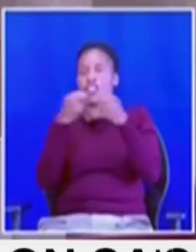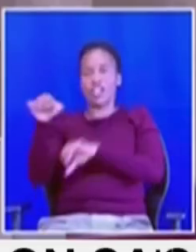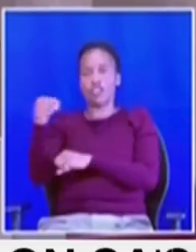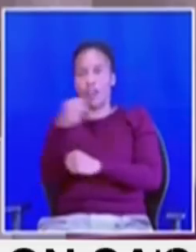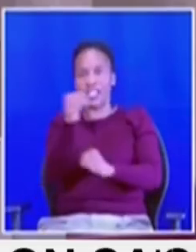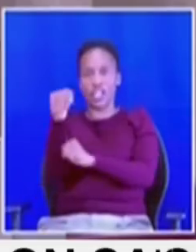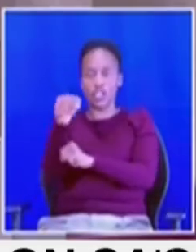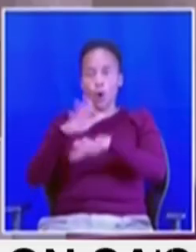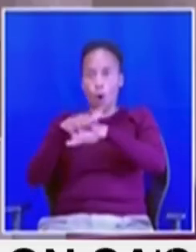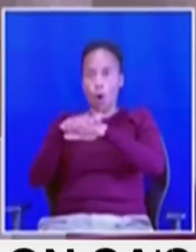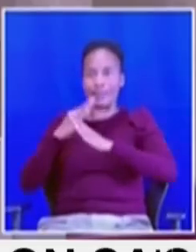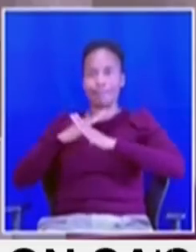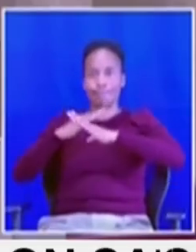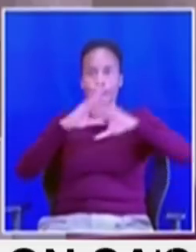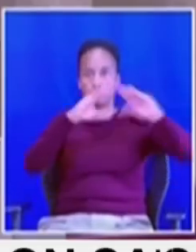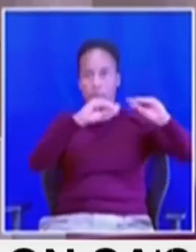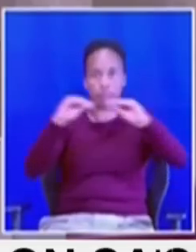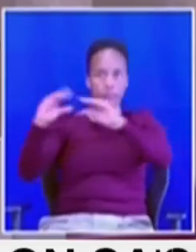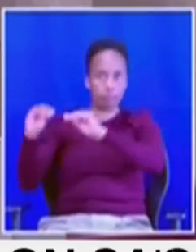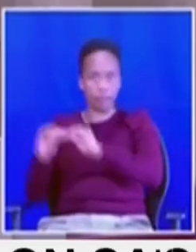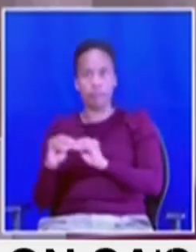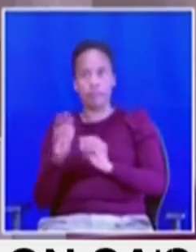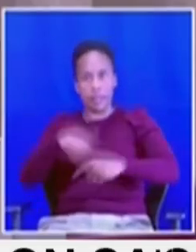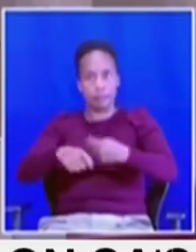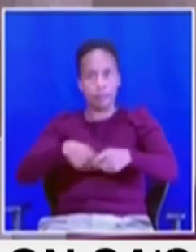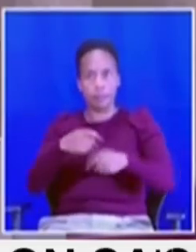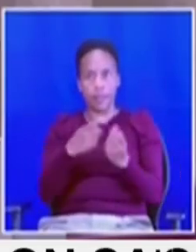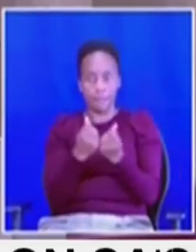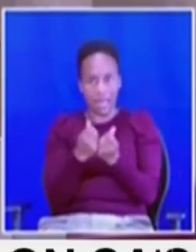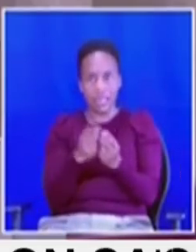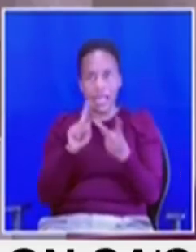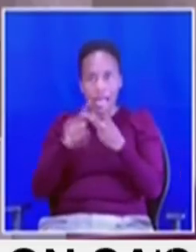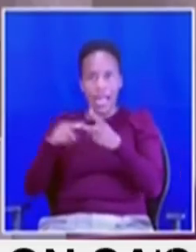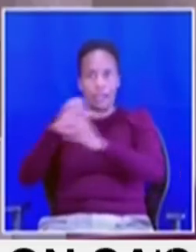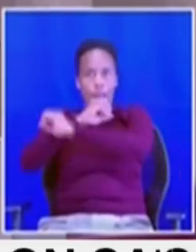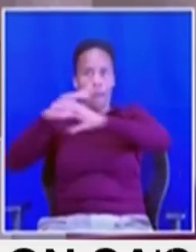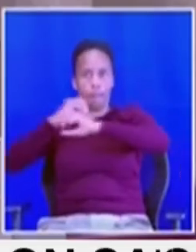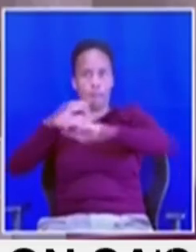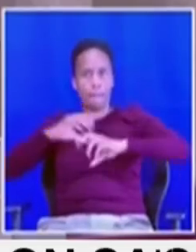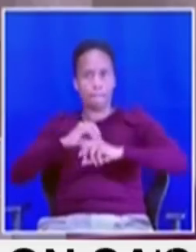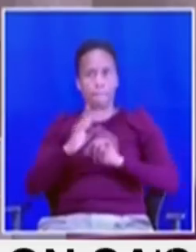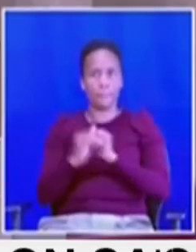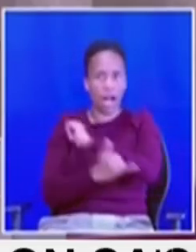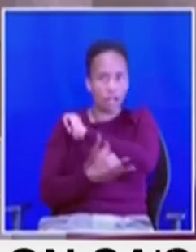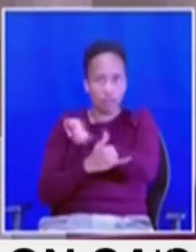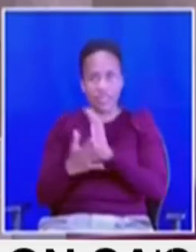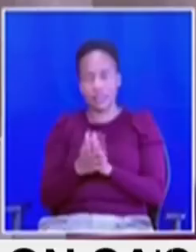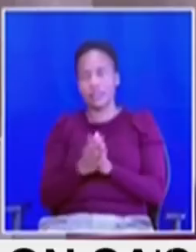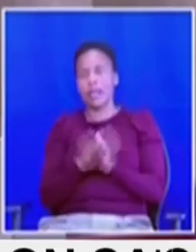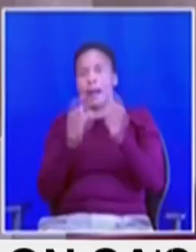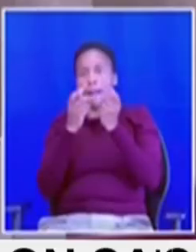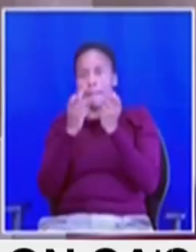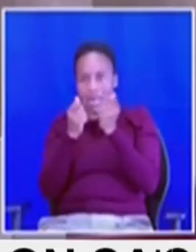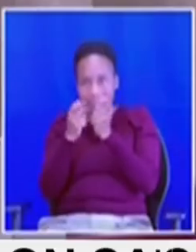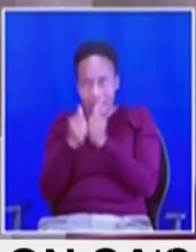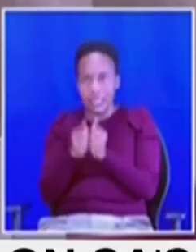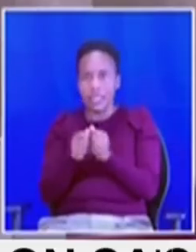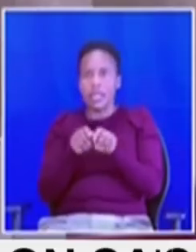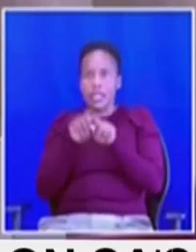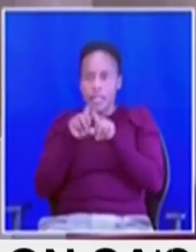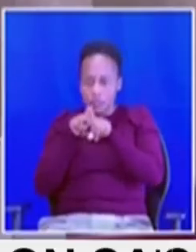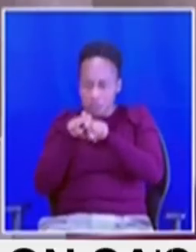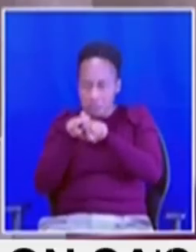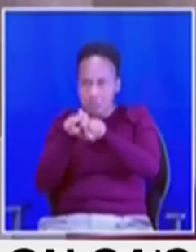Anti-Money Laundering and Countering Terror Financing and tracking progress in addressing the